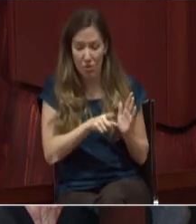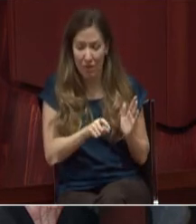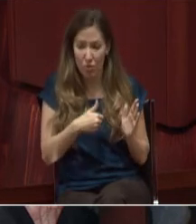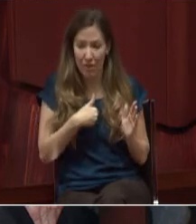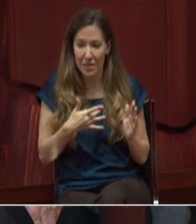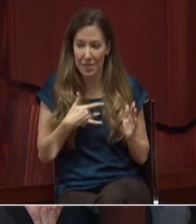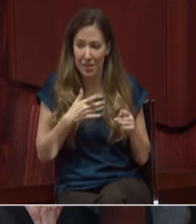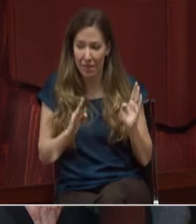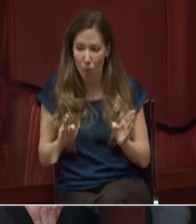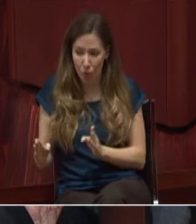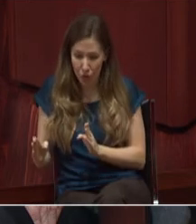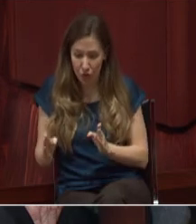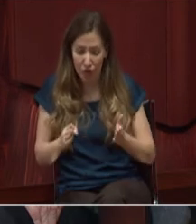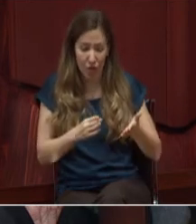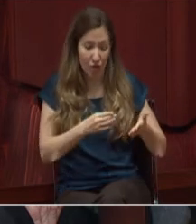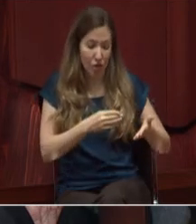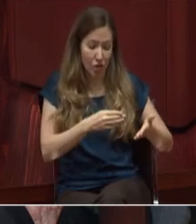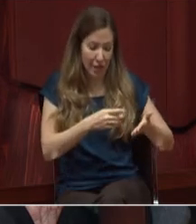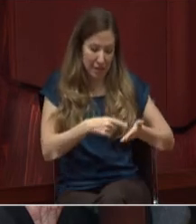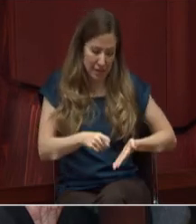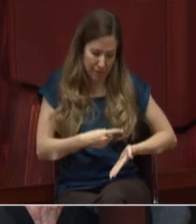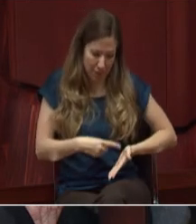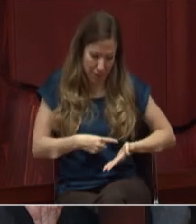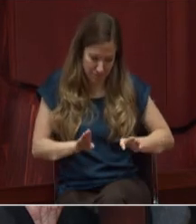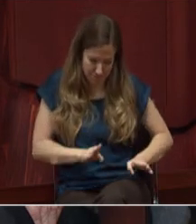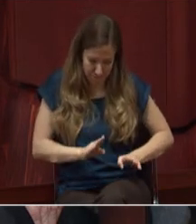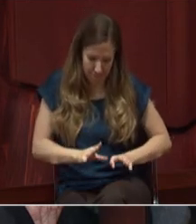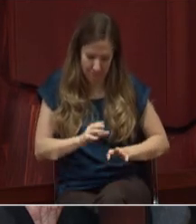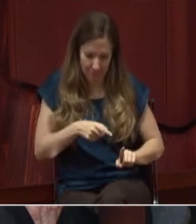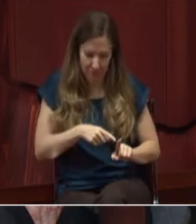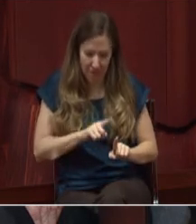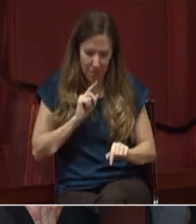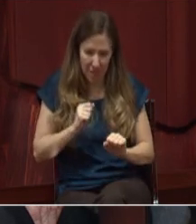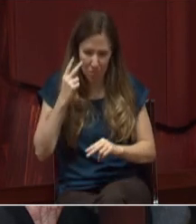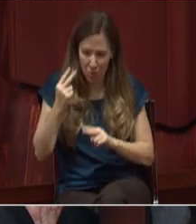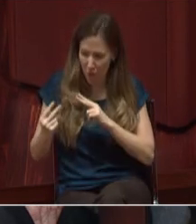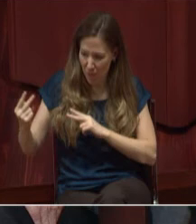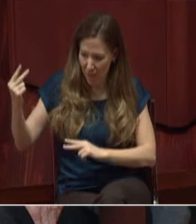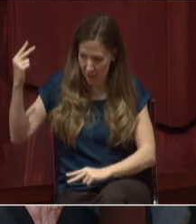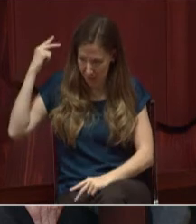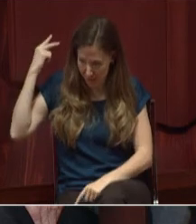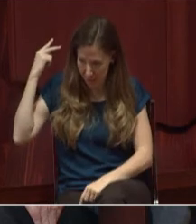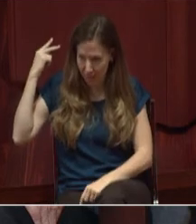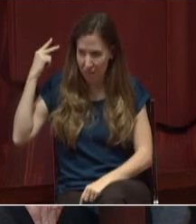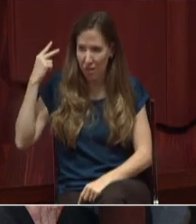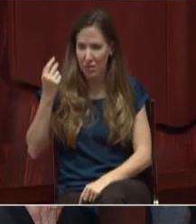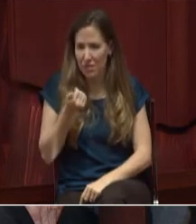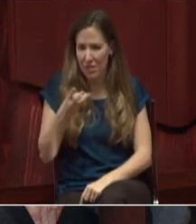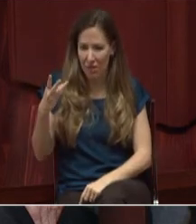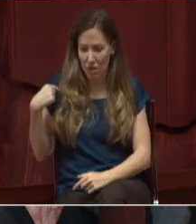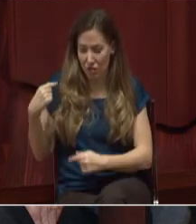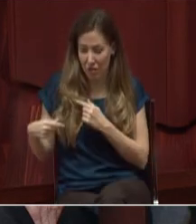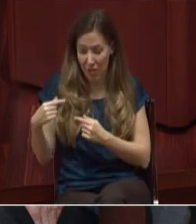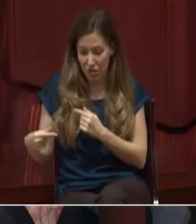order and discipline. And looking back over the past several generations, President Nixon's